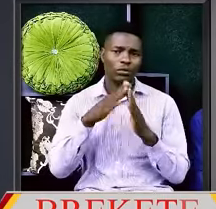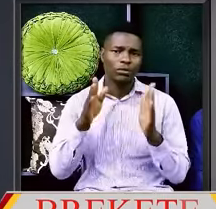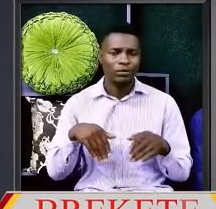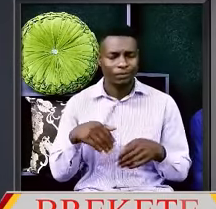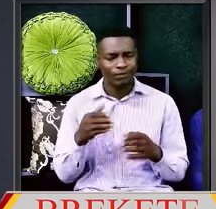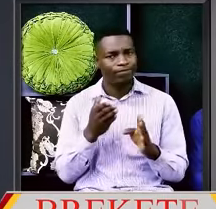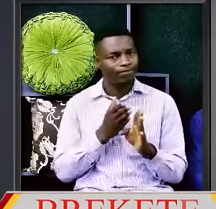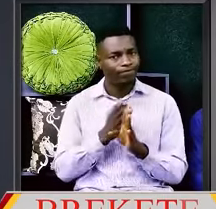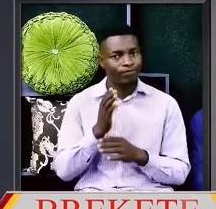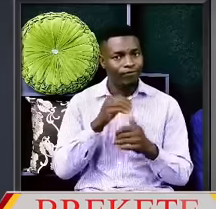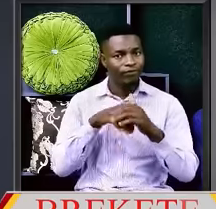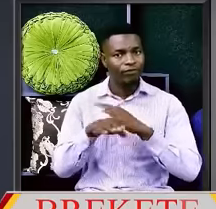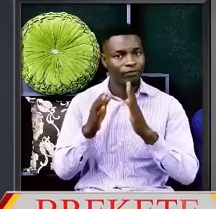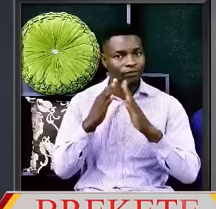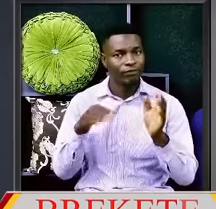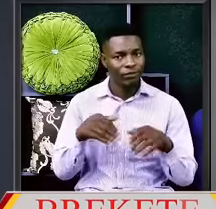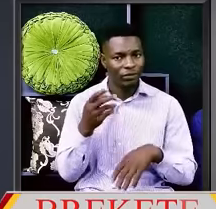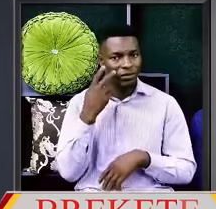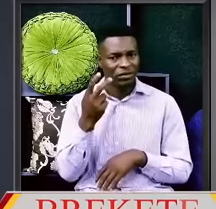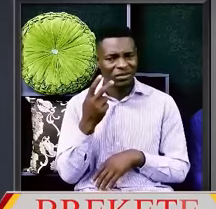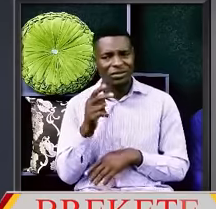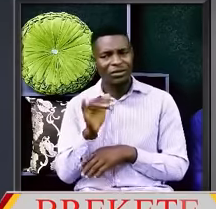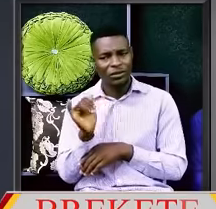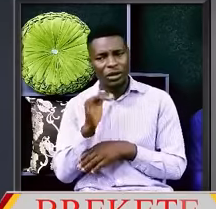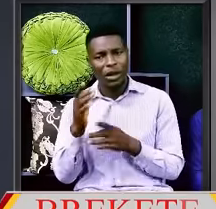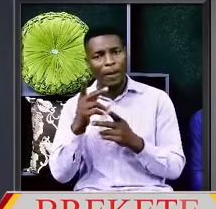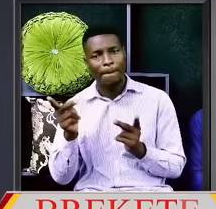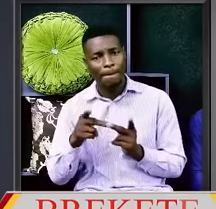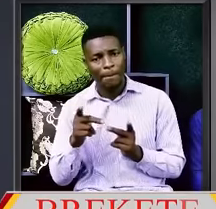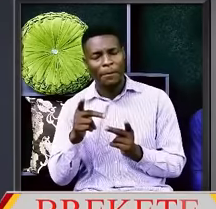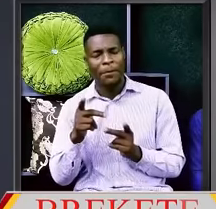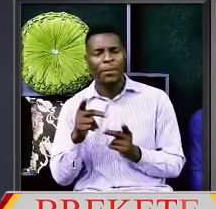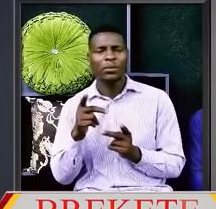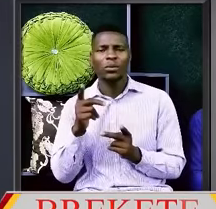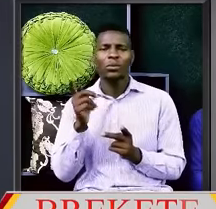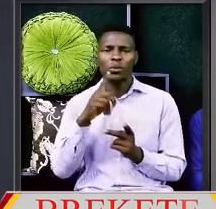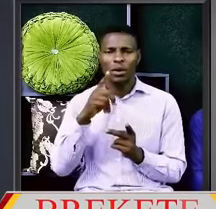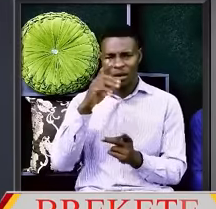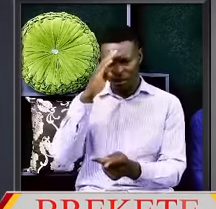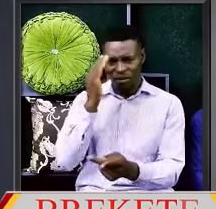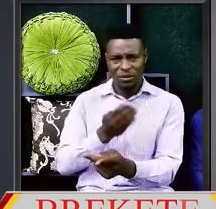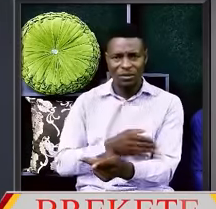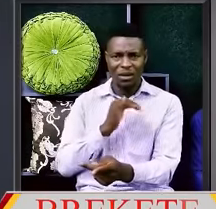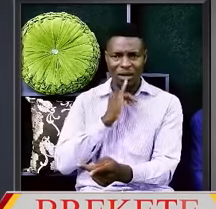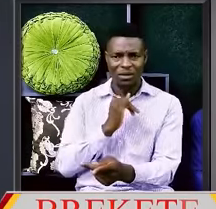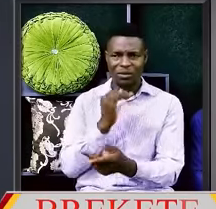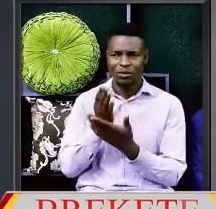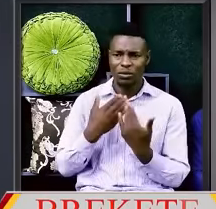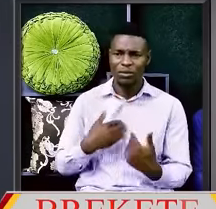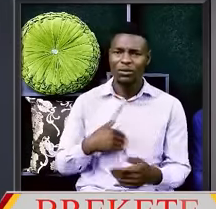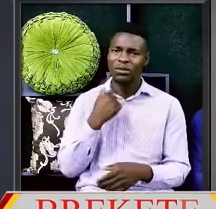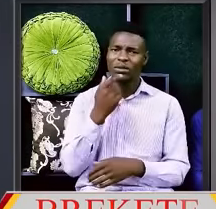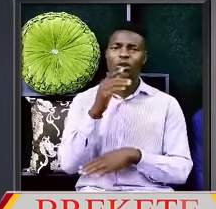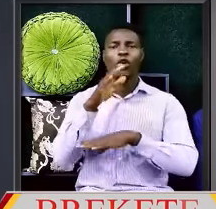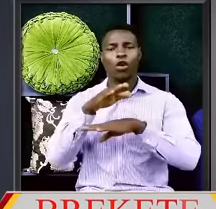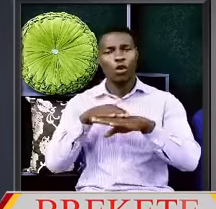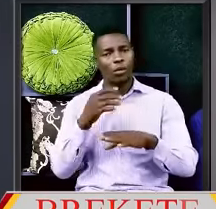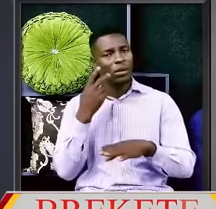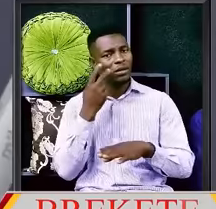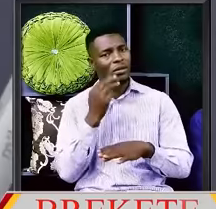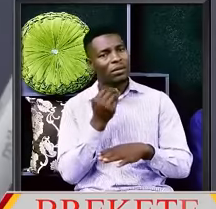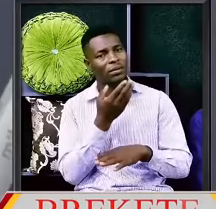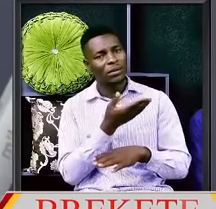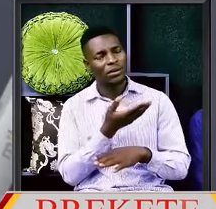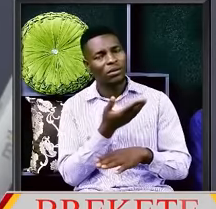Baba reached the house. He go to the room when he and his Pekin they stay. He not see him Pekin. Then somebody come and say, hey, Baba, come and see him here. What